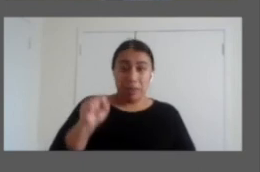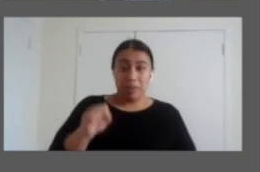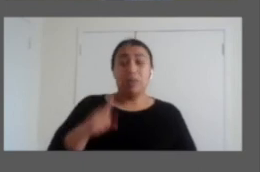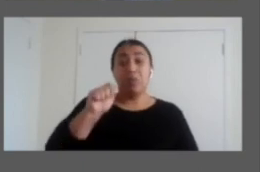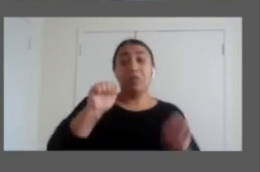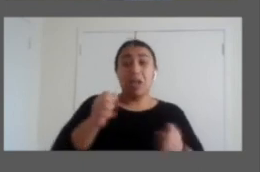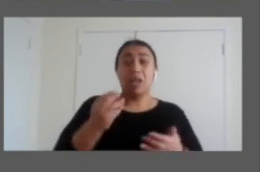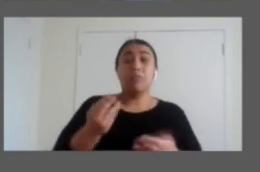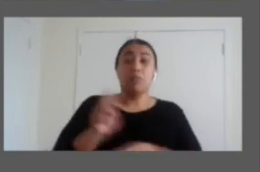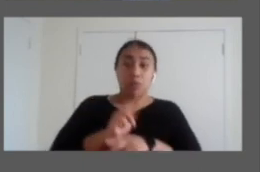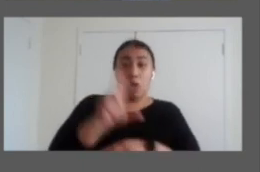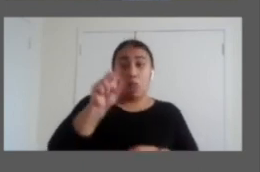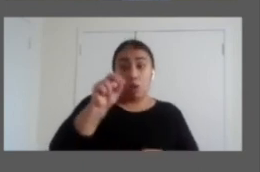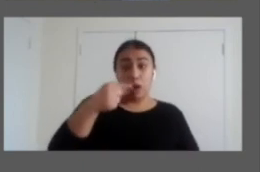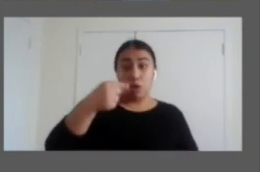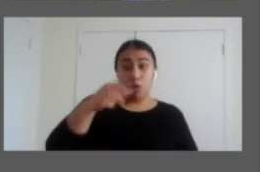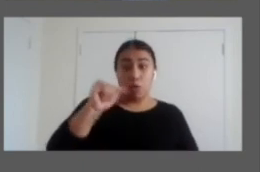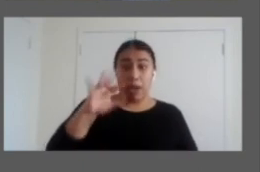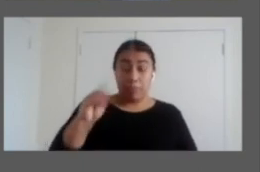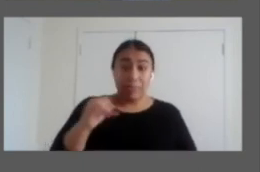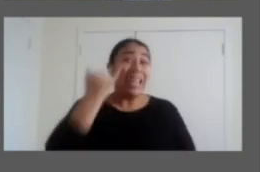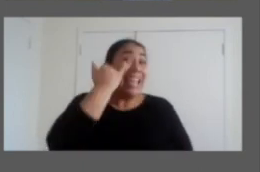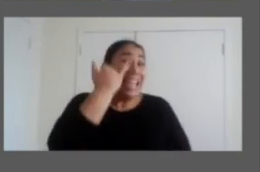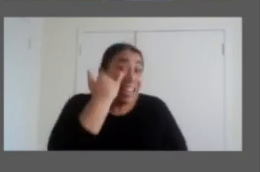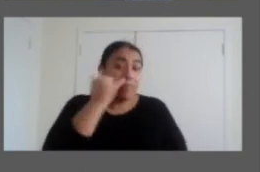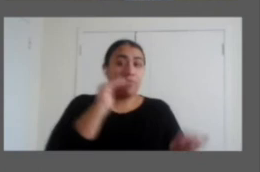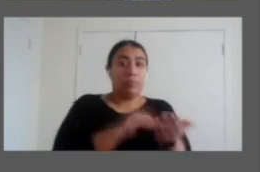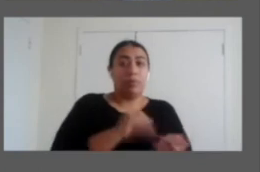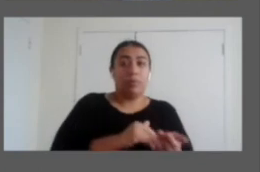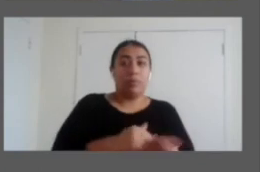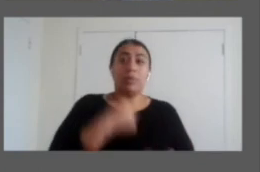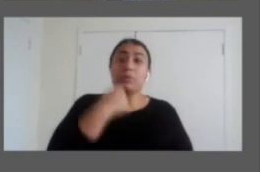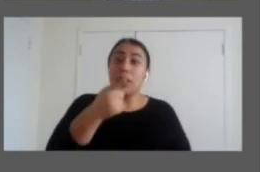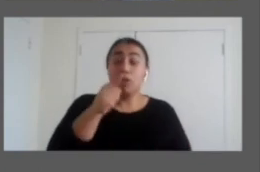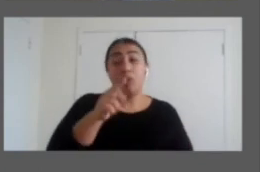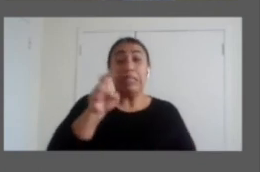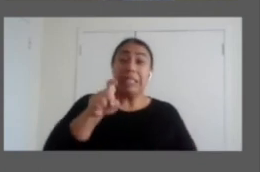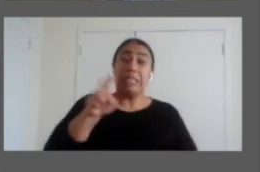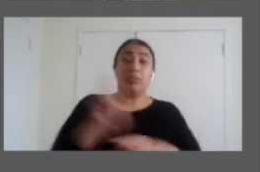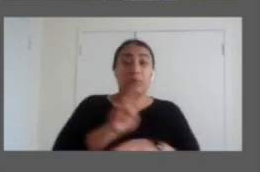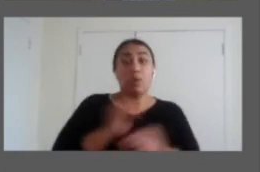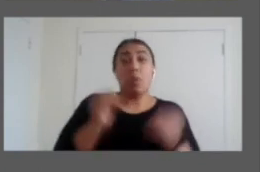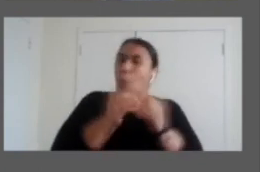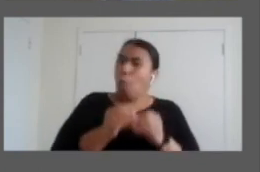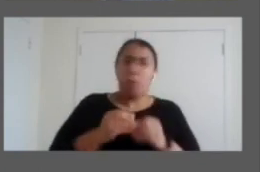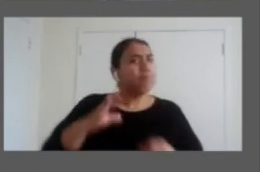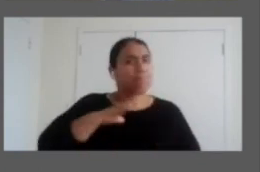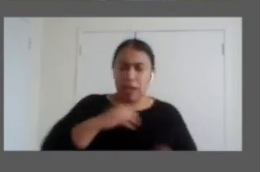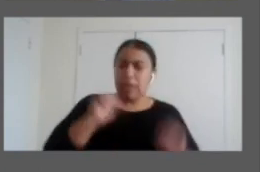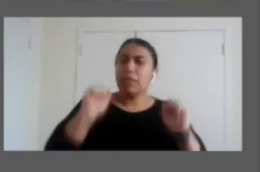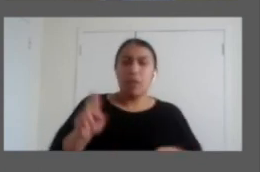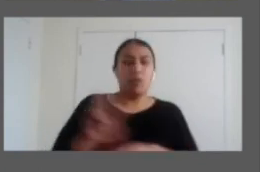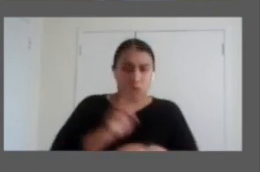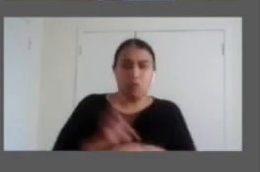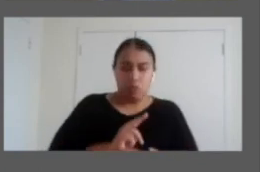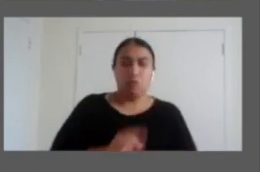2018, it has come with new regulations and improvements that have replaced the ACPMR in order to provide better and consistent